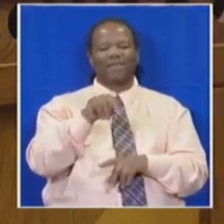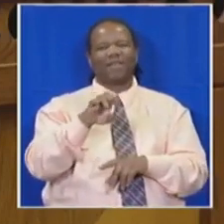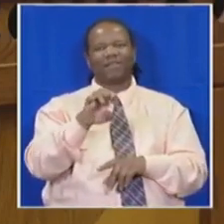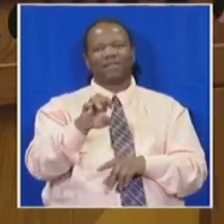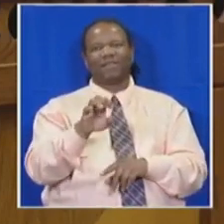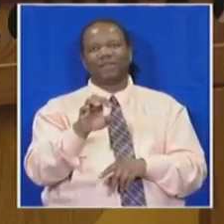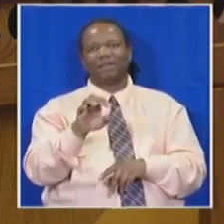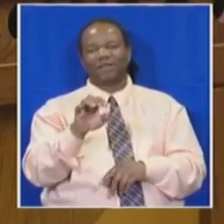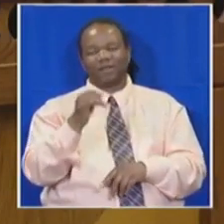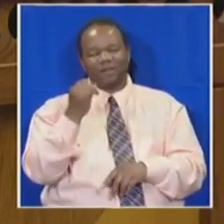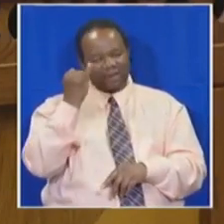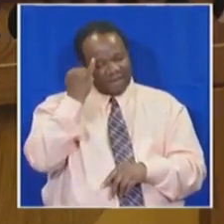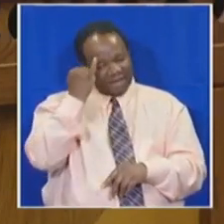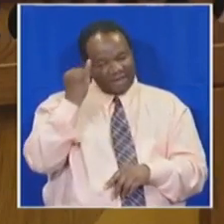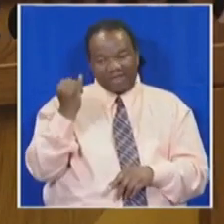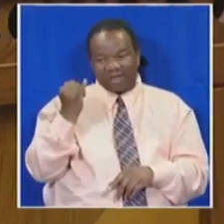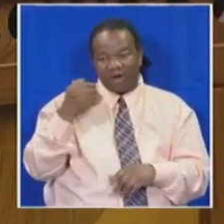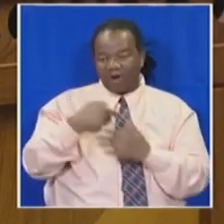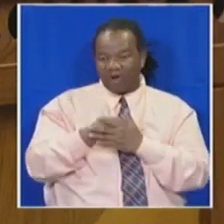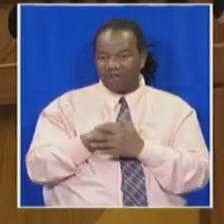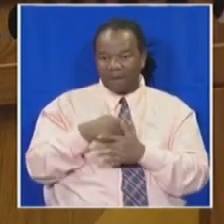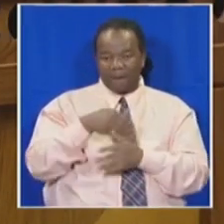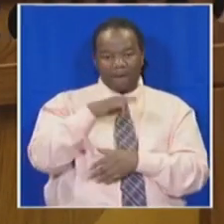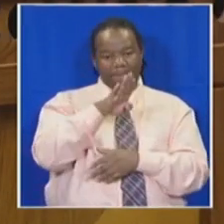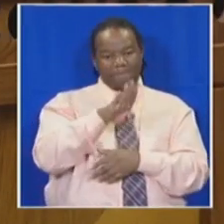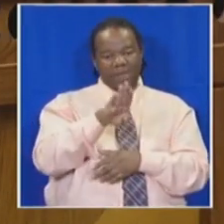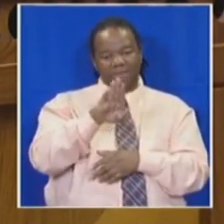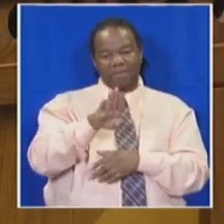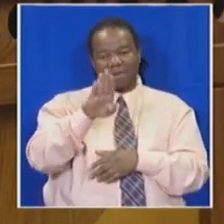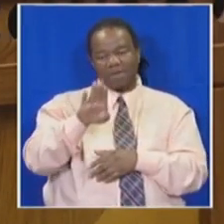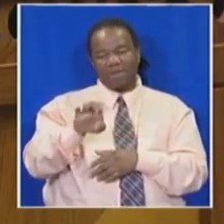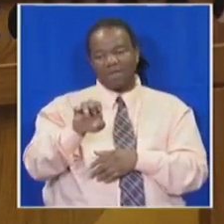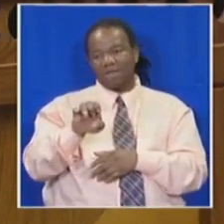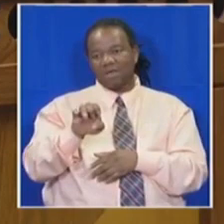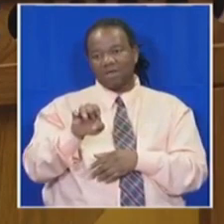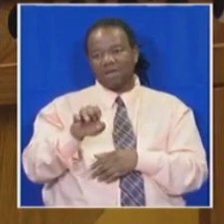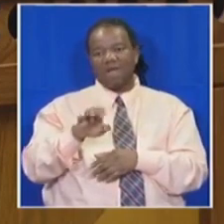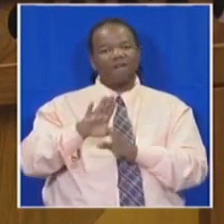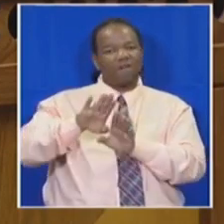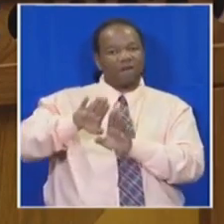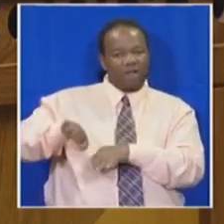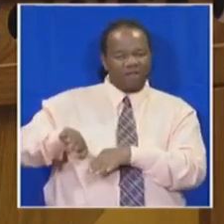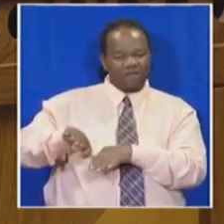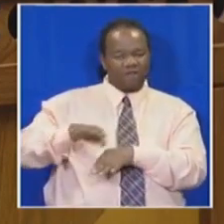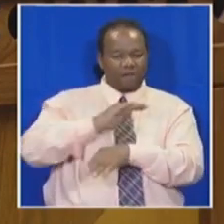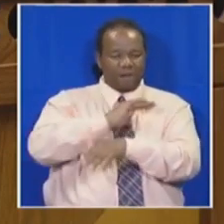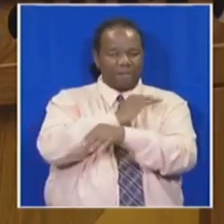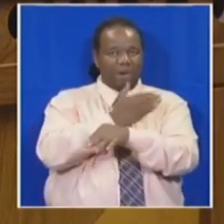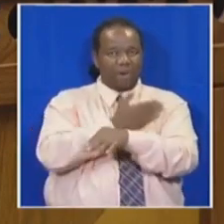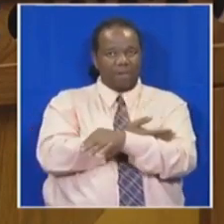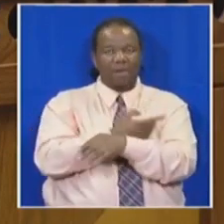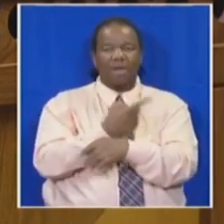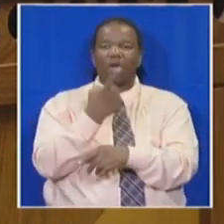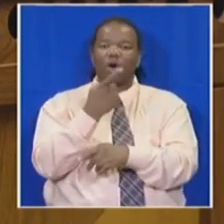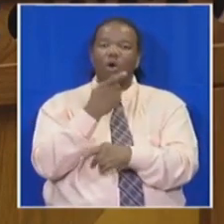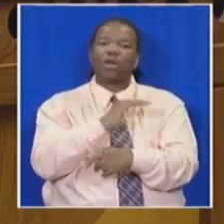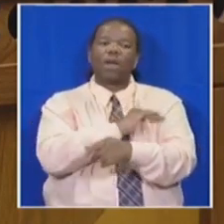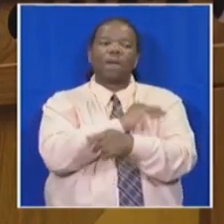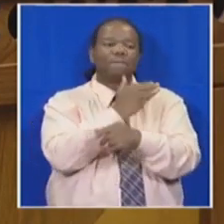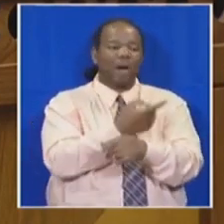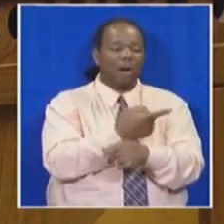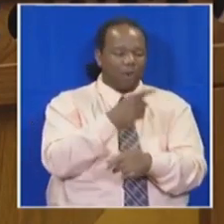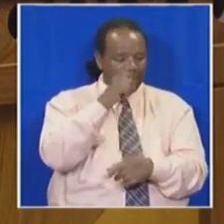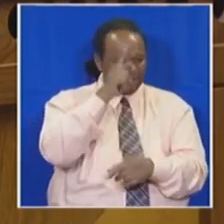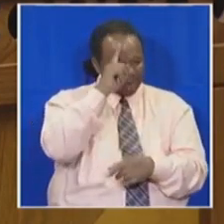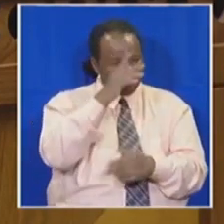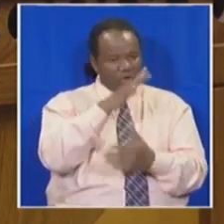the idea of real broad-based empowerment, if ever they believed in it at all. Empowerment, ANC style, is empowerment for